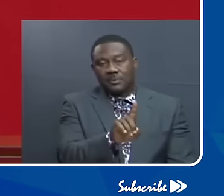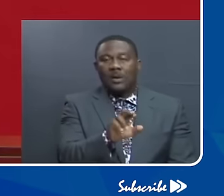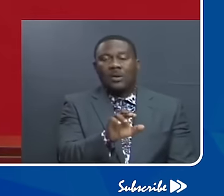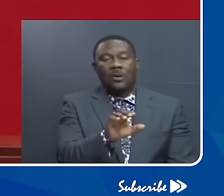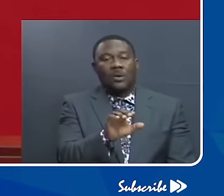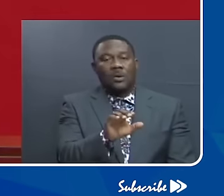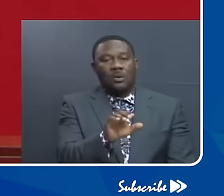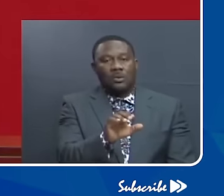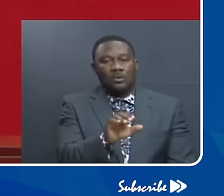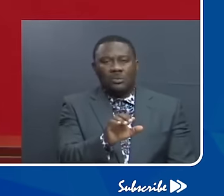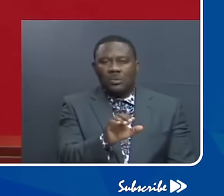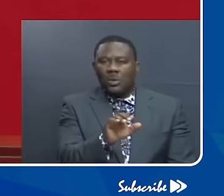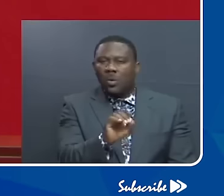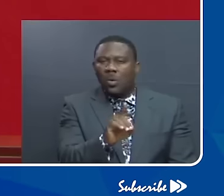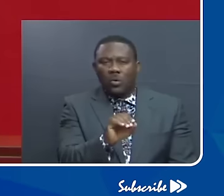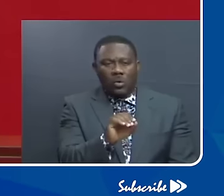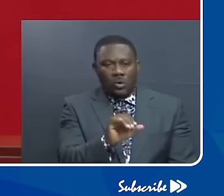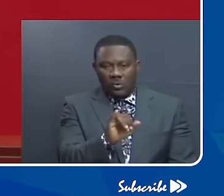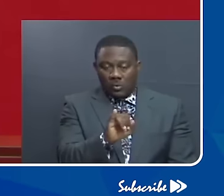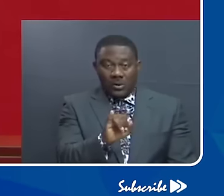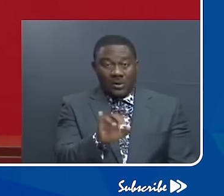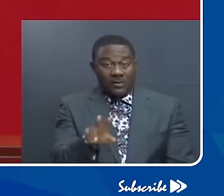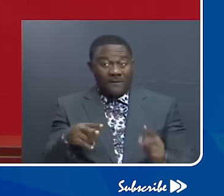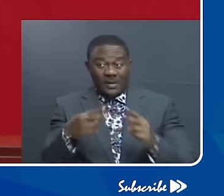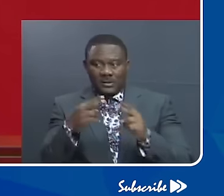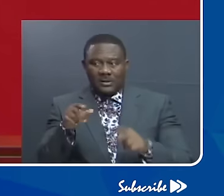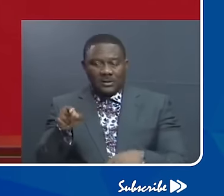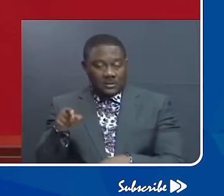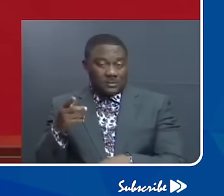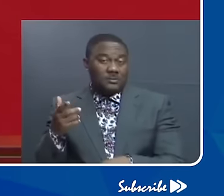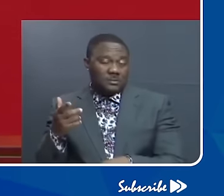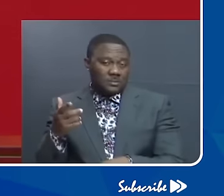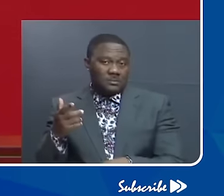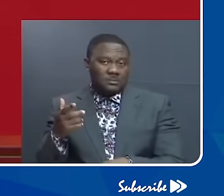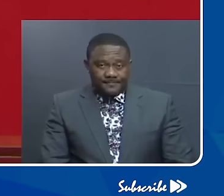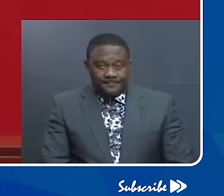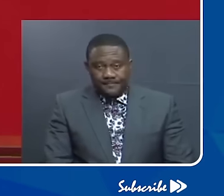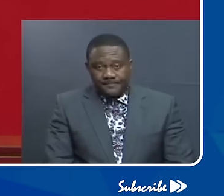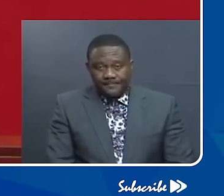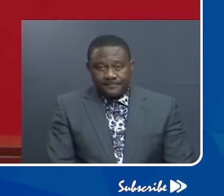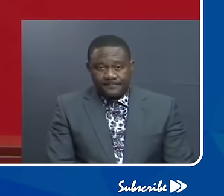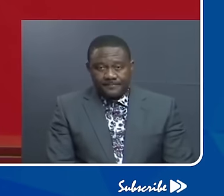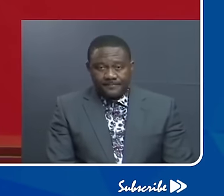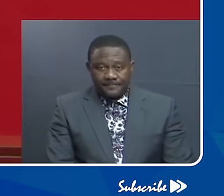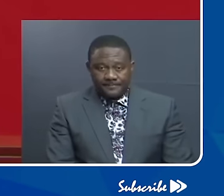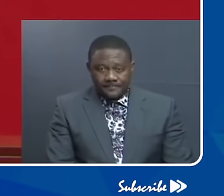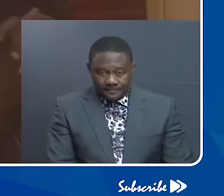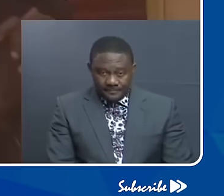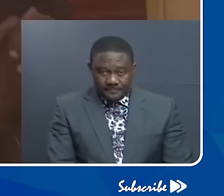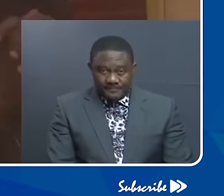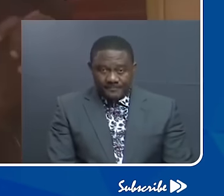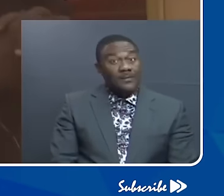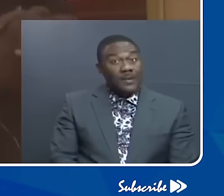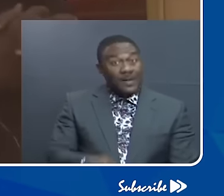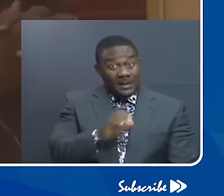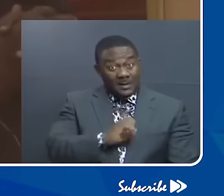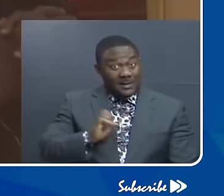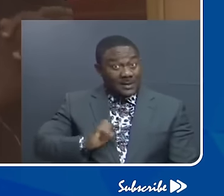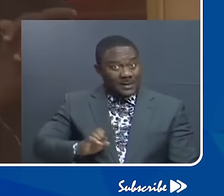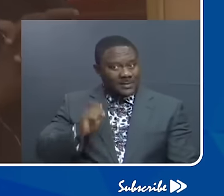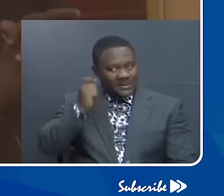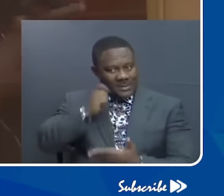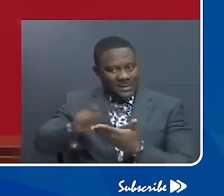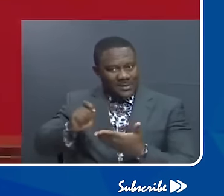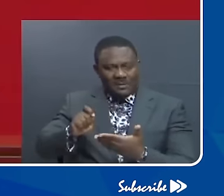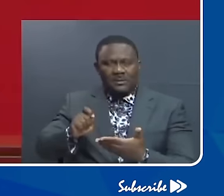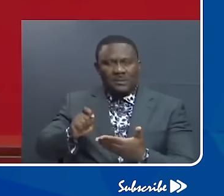Odoi versus the Speaker of Parliament and the Attorney General. The Executive Secretary to the President